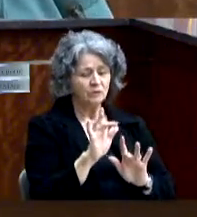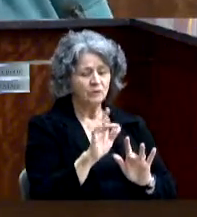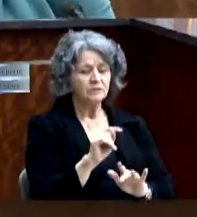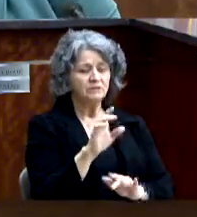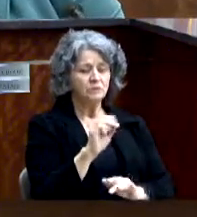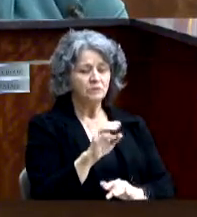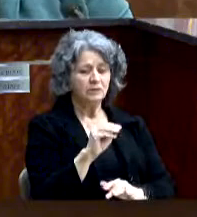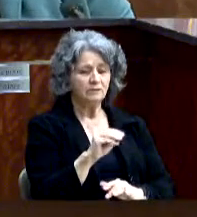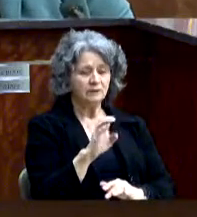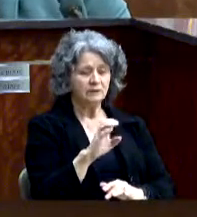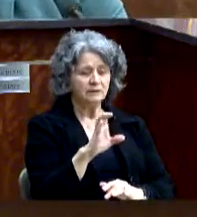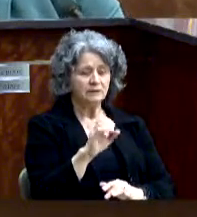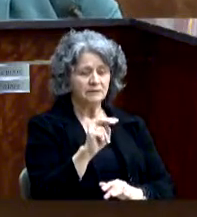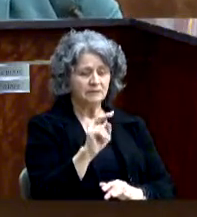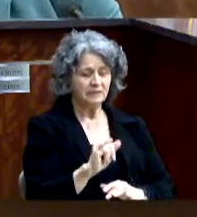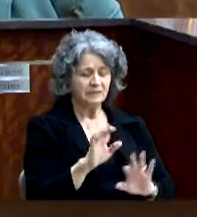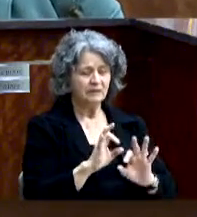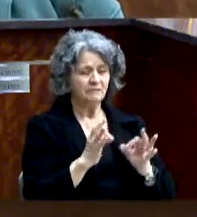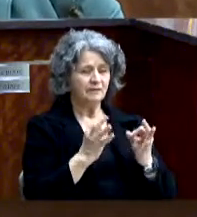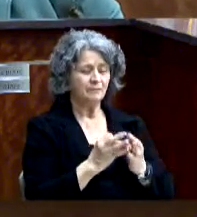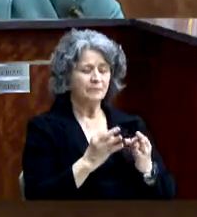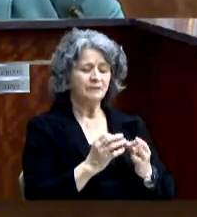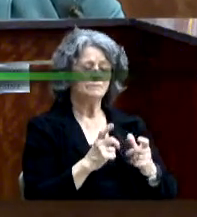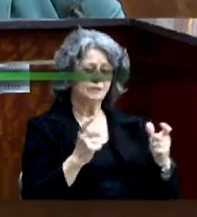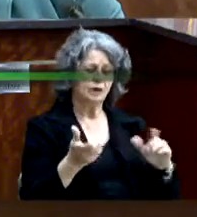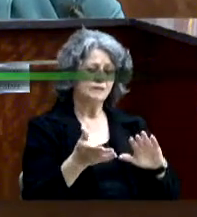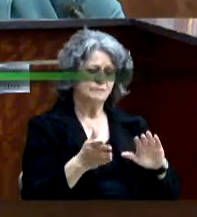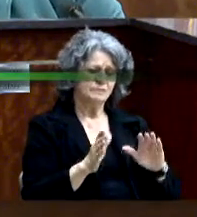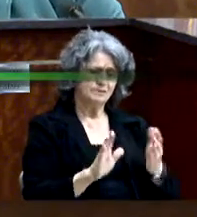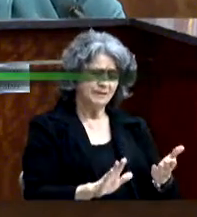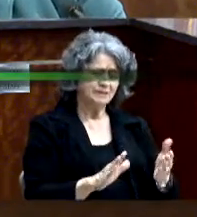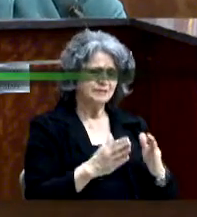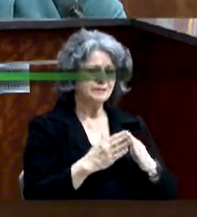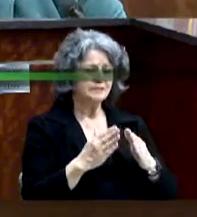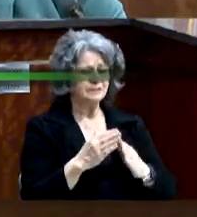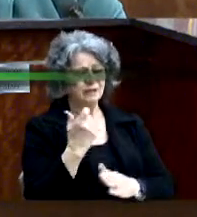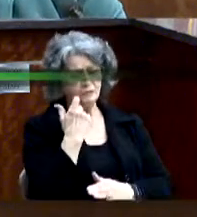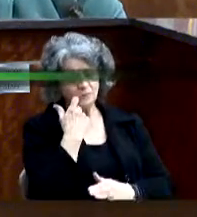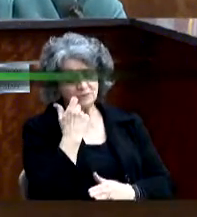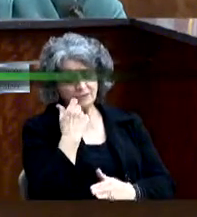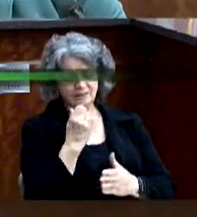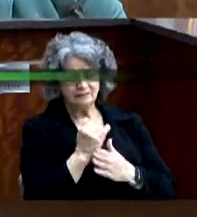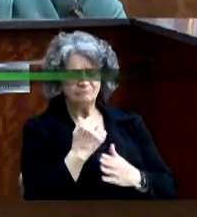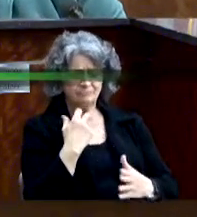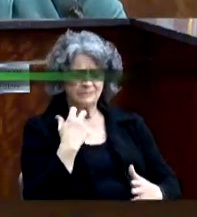We've had a lot of deaths here in town recently, and kind of tough.